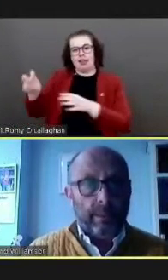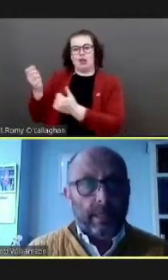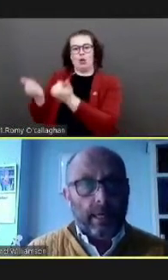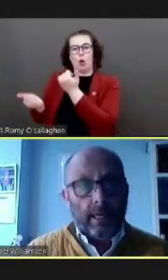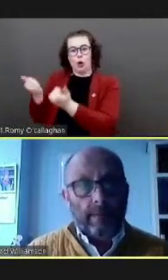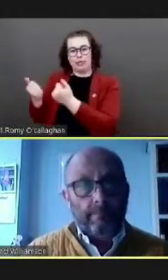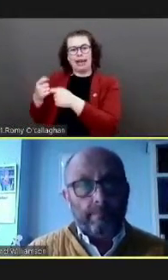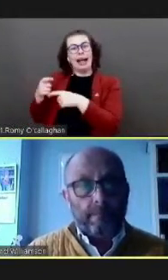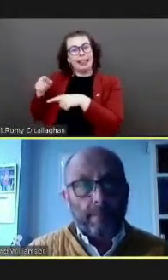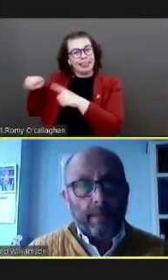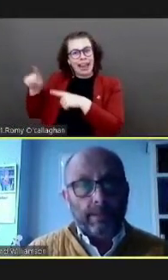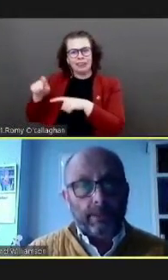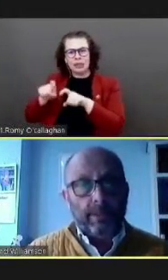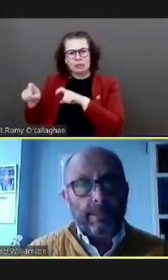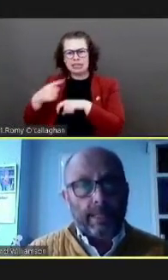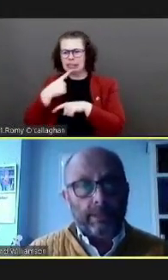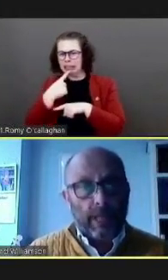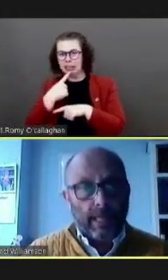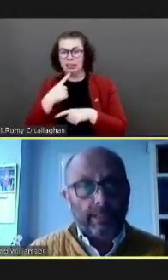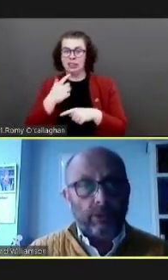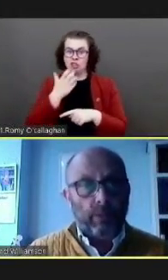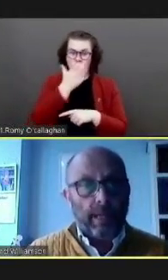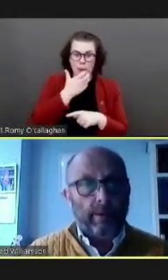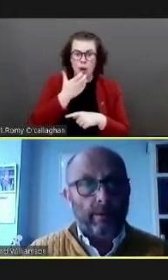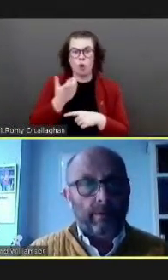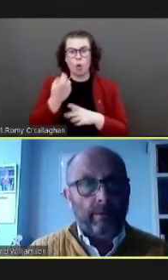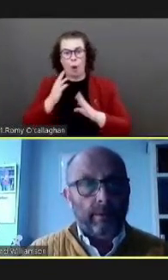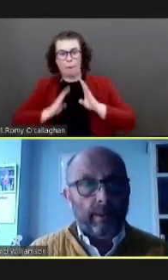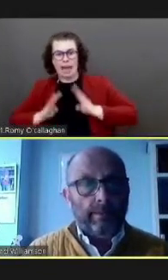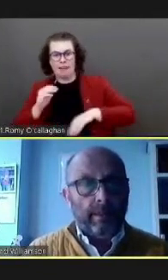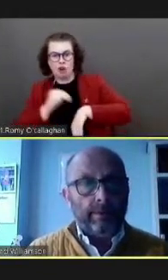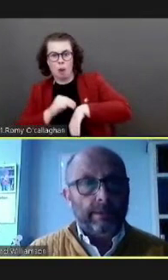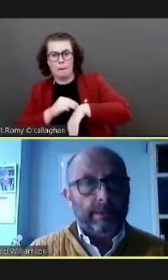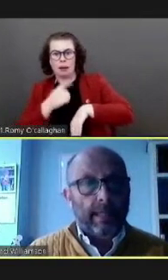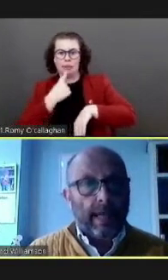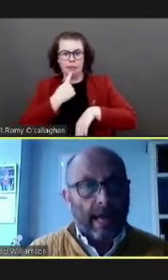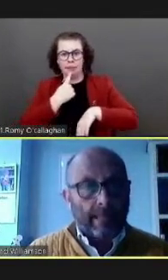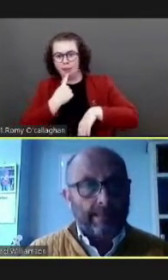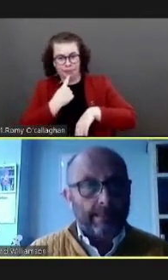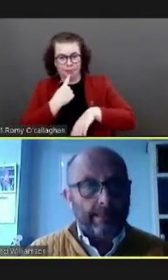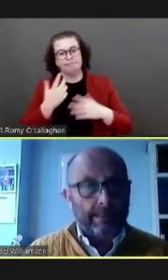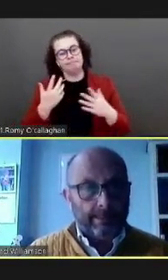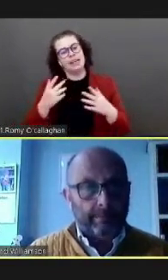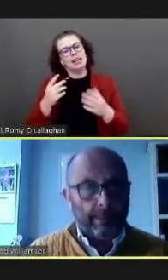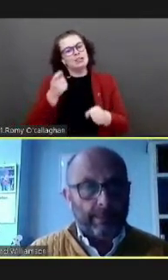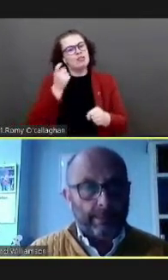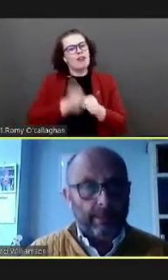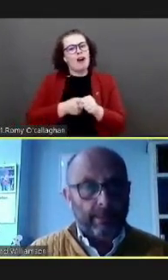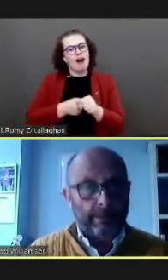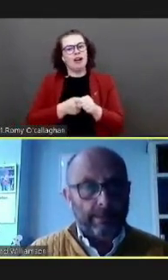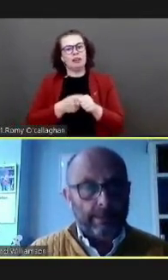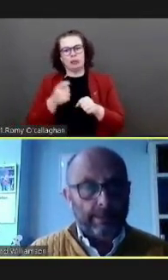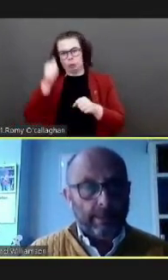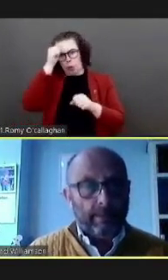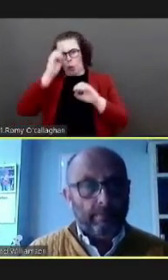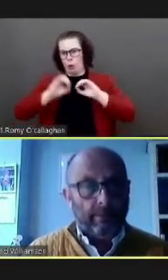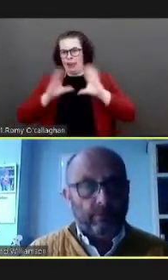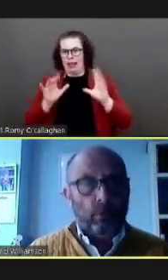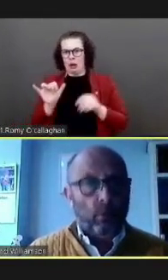out. So there's that challenge where there is access to disability